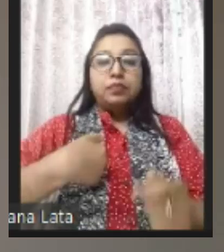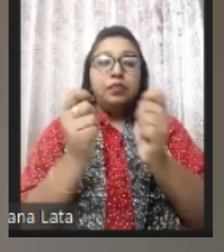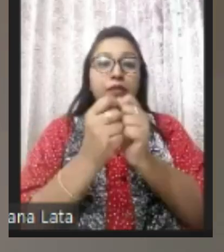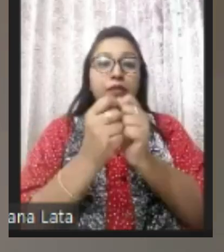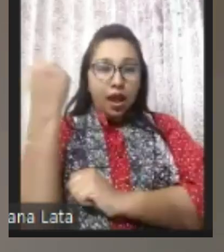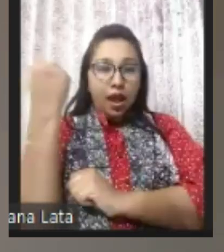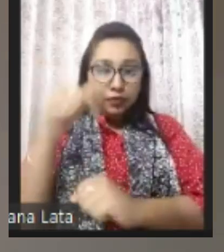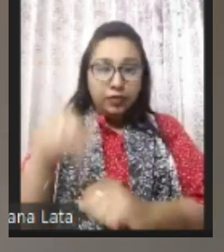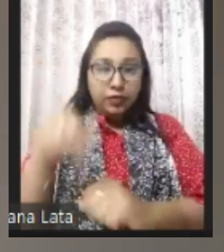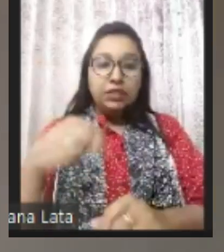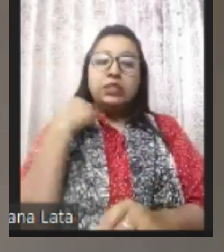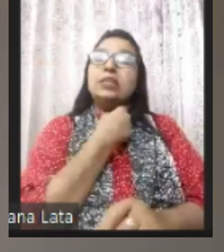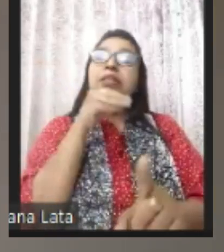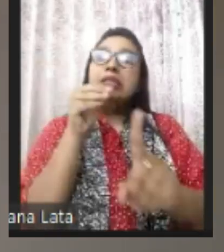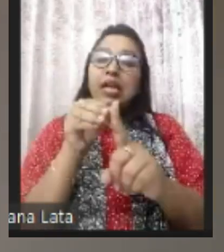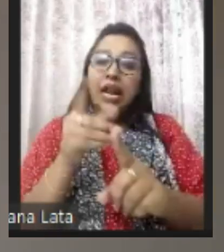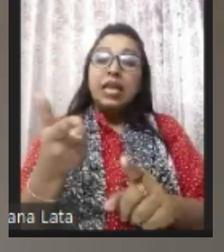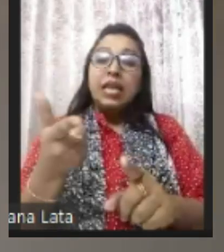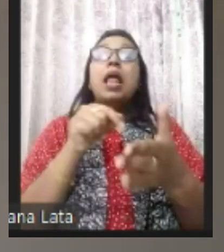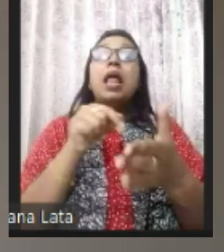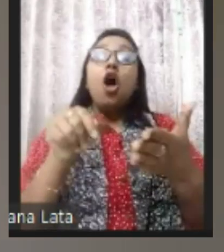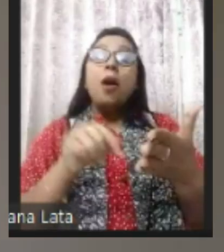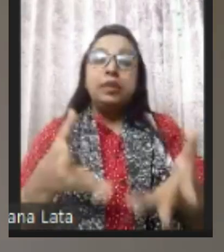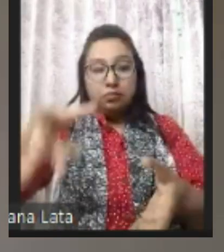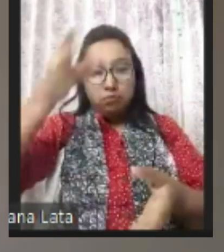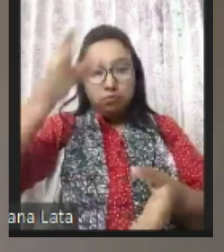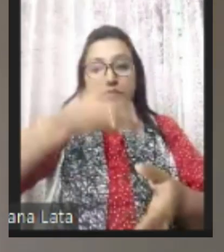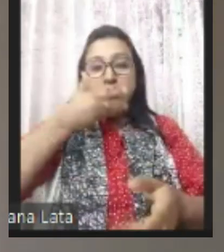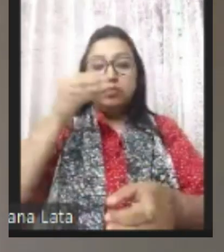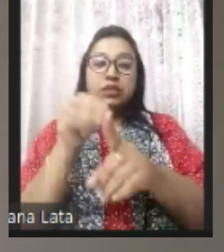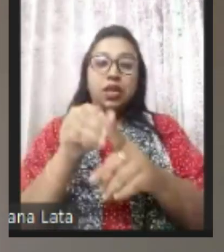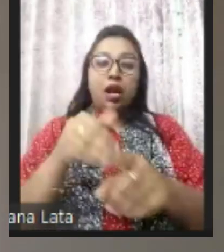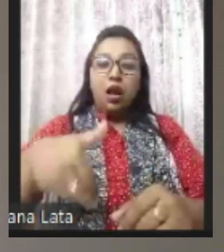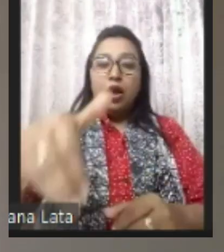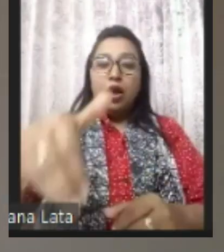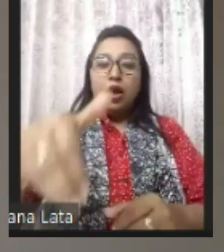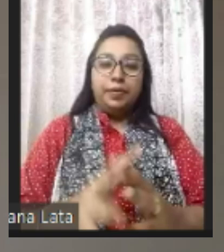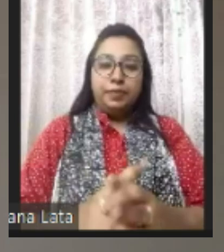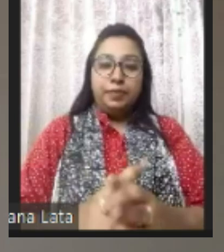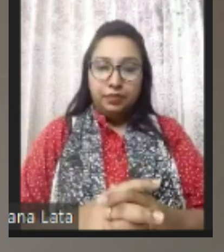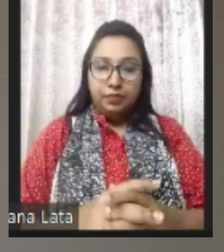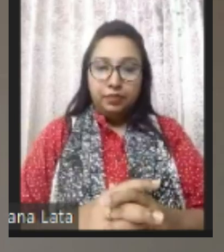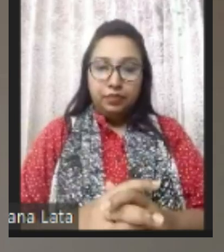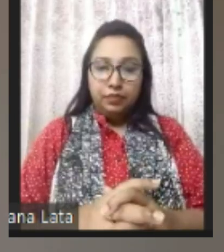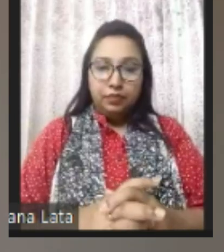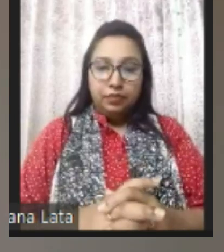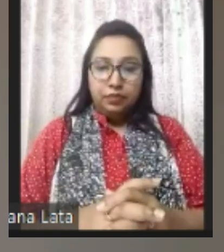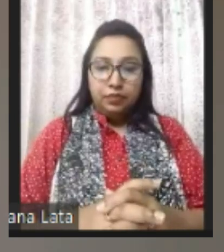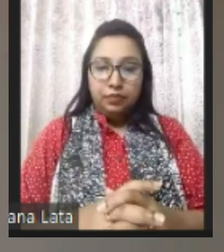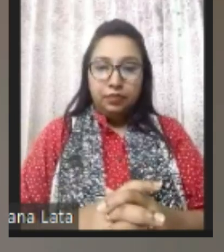the trainer process. This resulted in the Dhaka Declaration, which